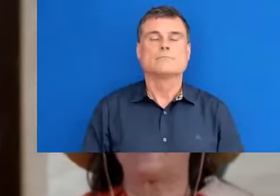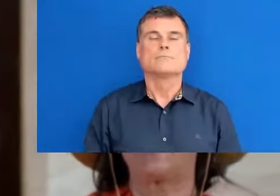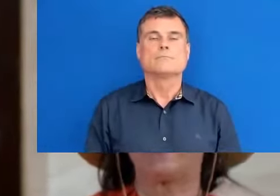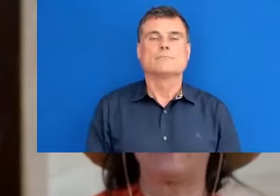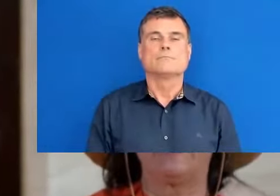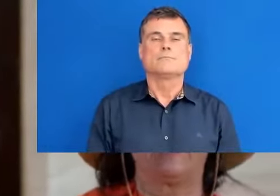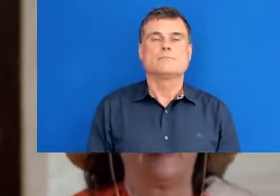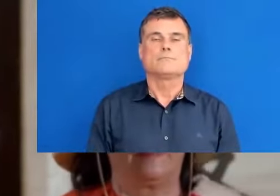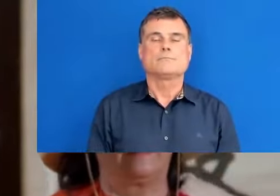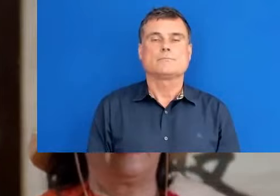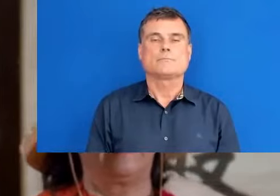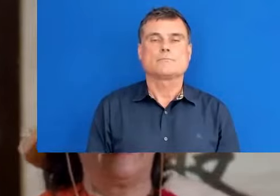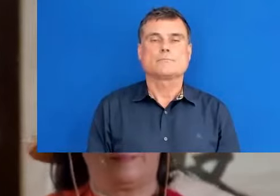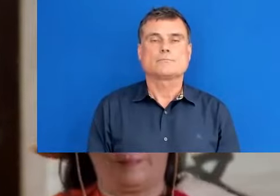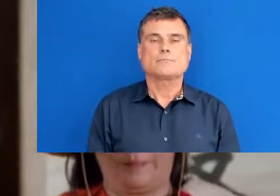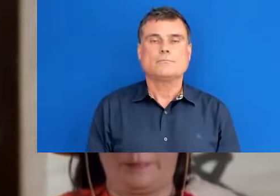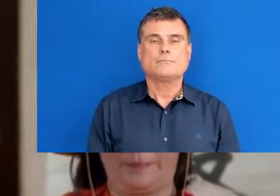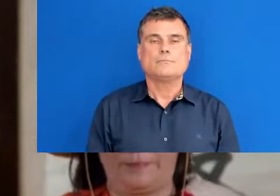Hi, Chika, Jin.